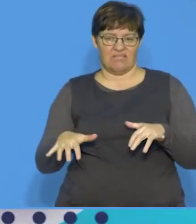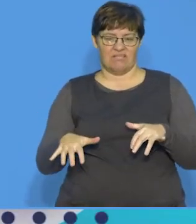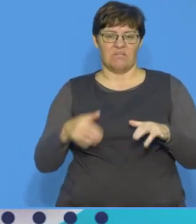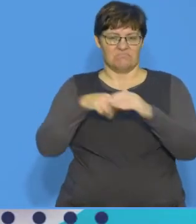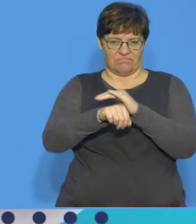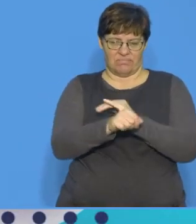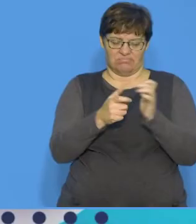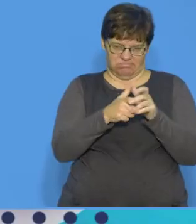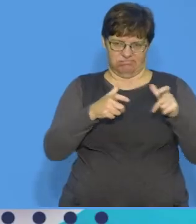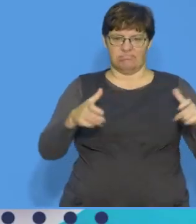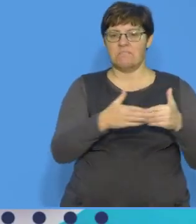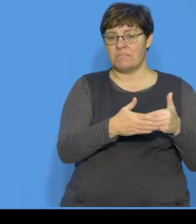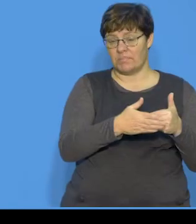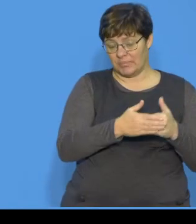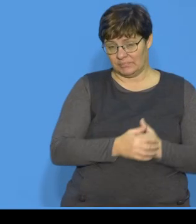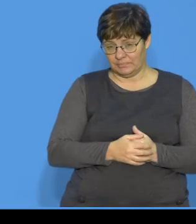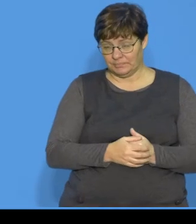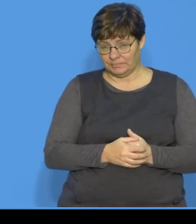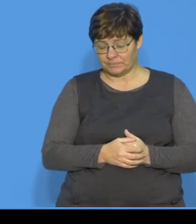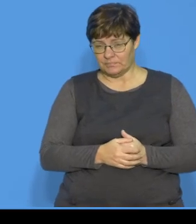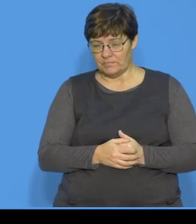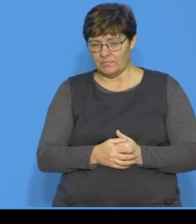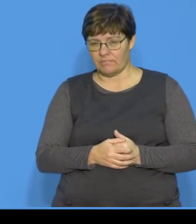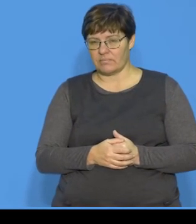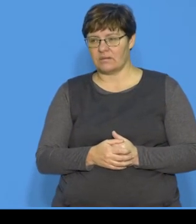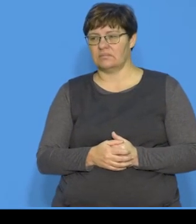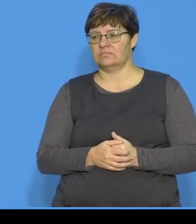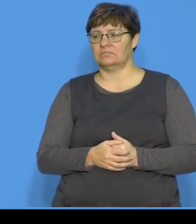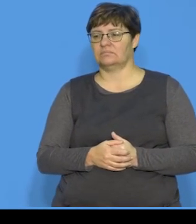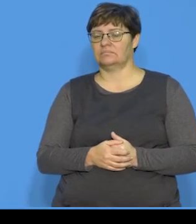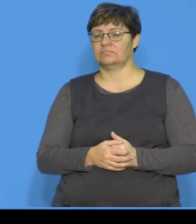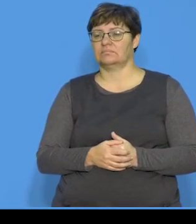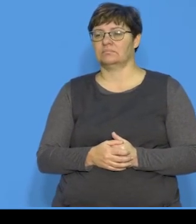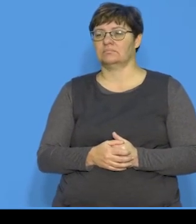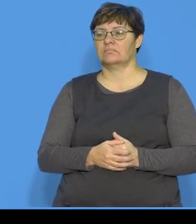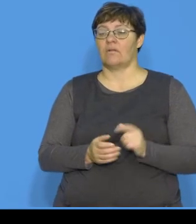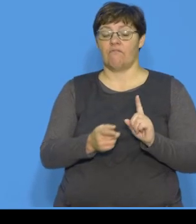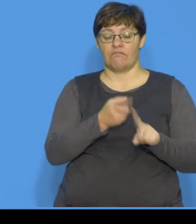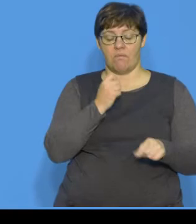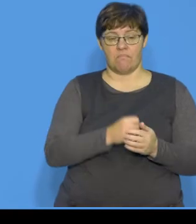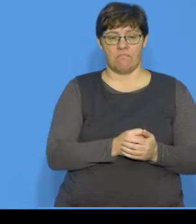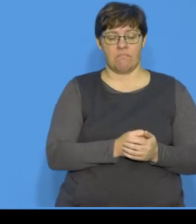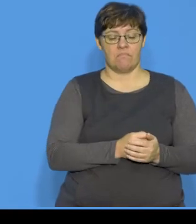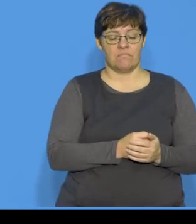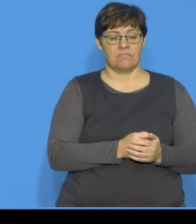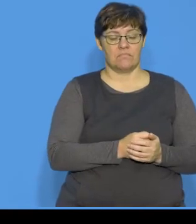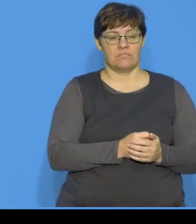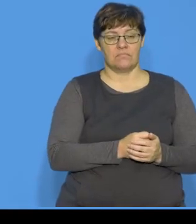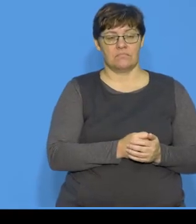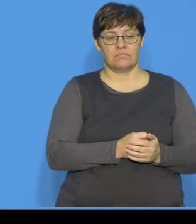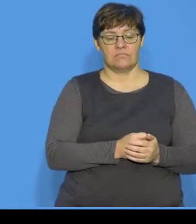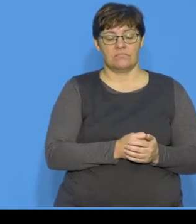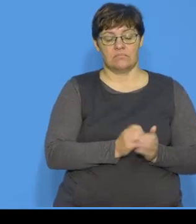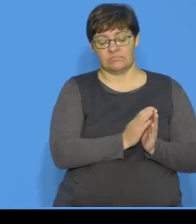population. Let's take it a little bit further forward. Let's now go to